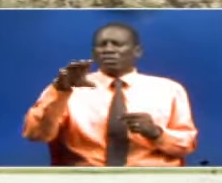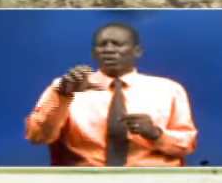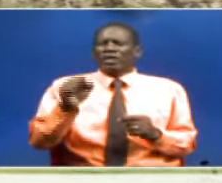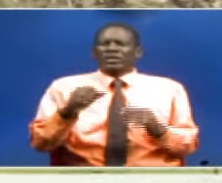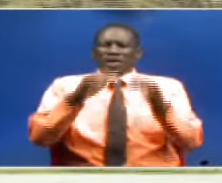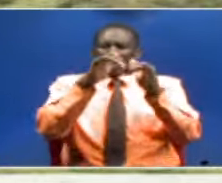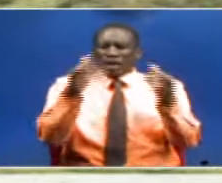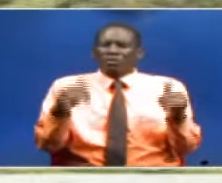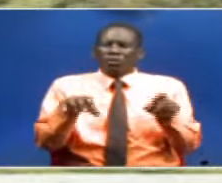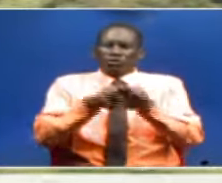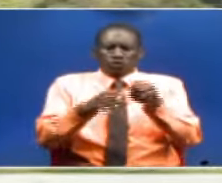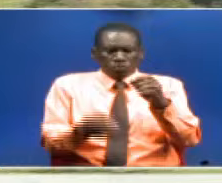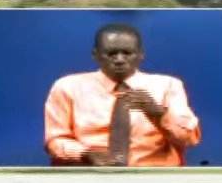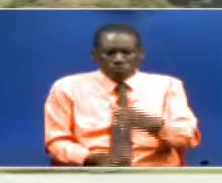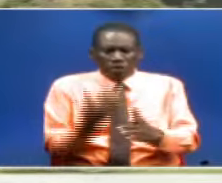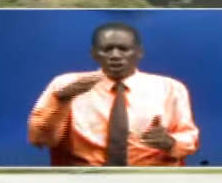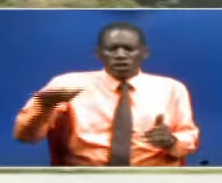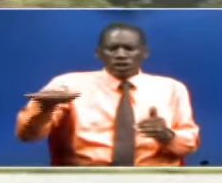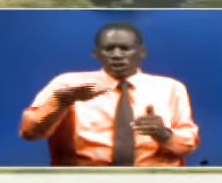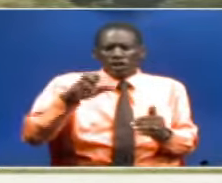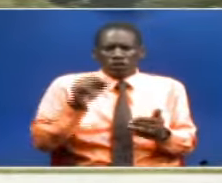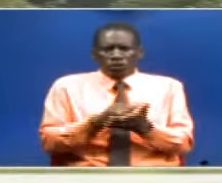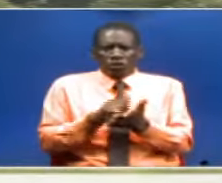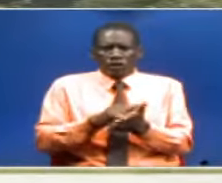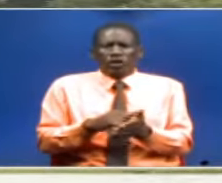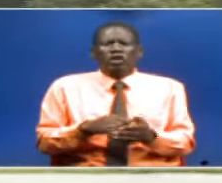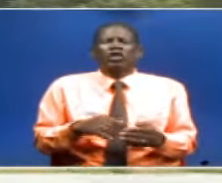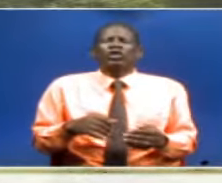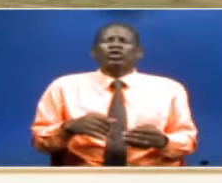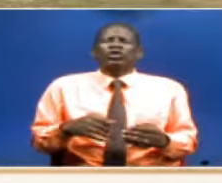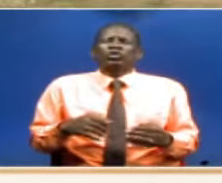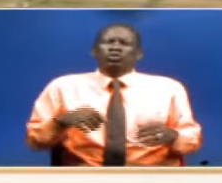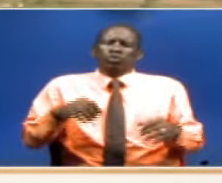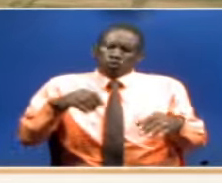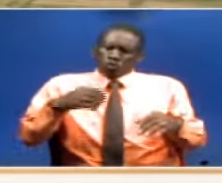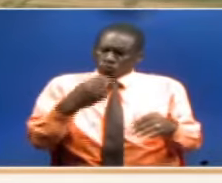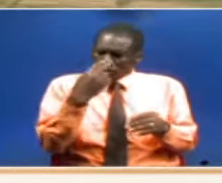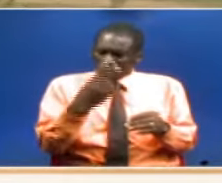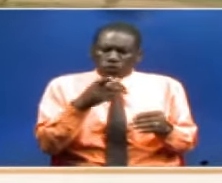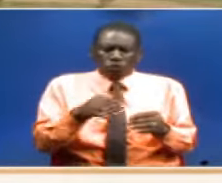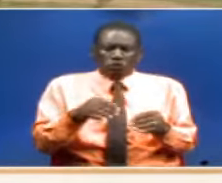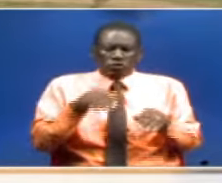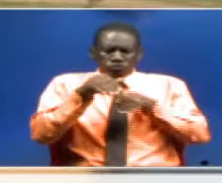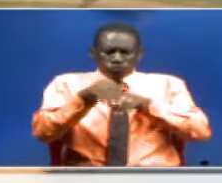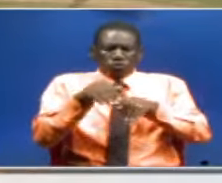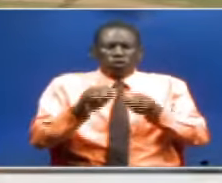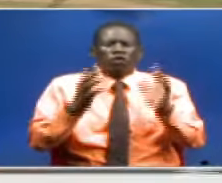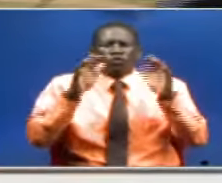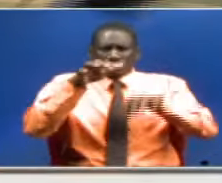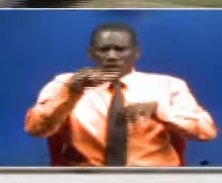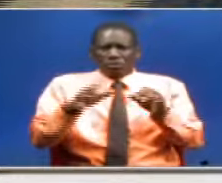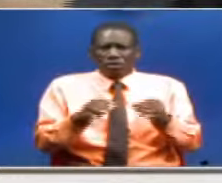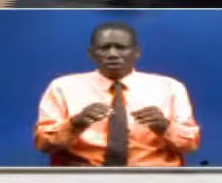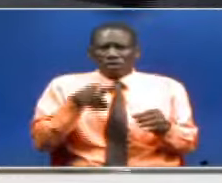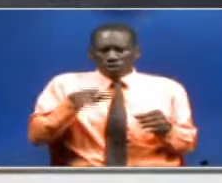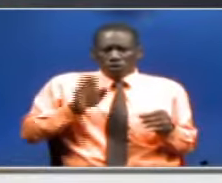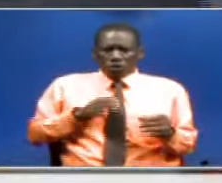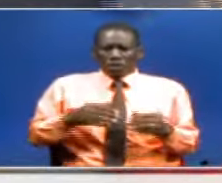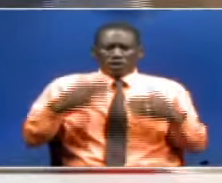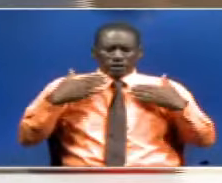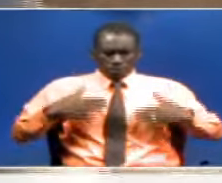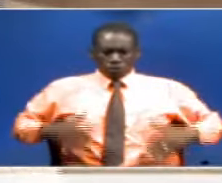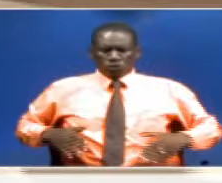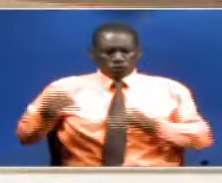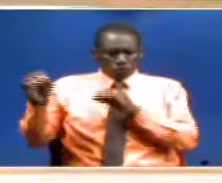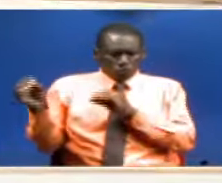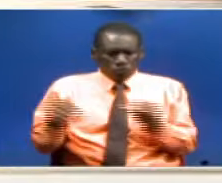established in the area in order to hunt down the marauding wild animals. The victim's body was later collected and taken to General